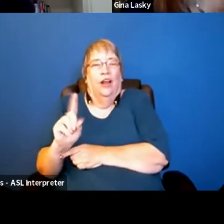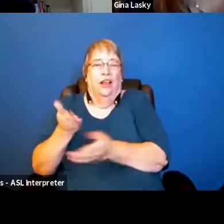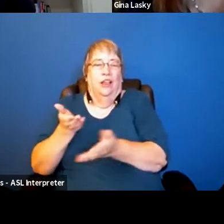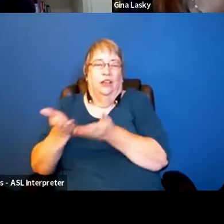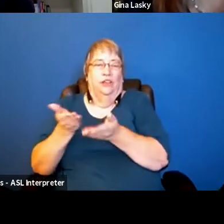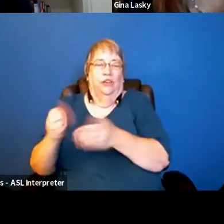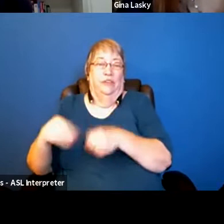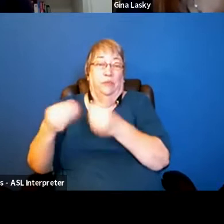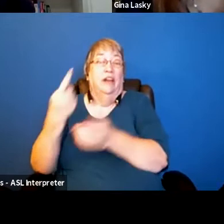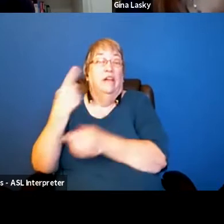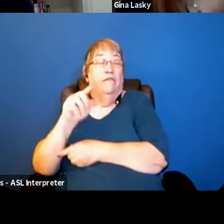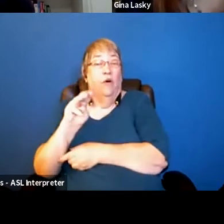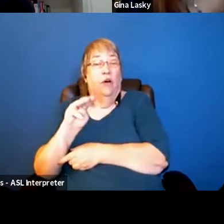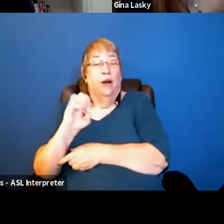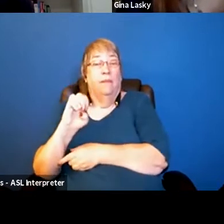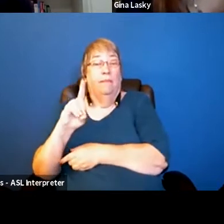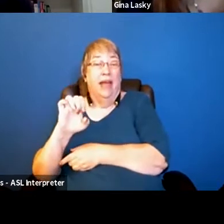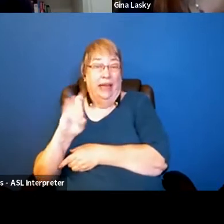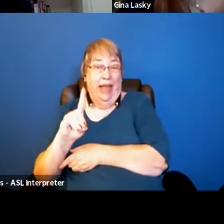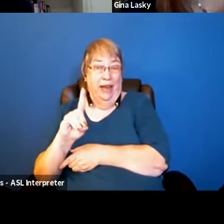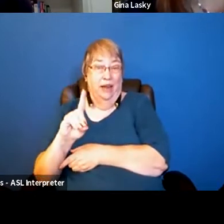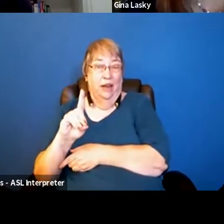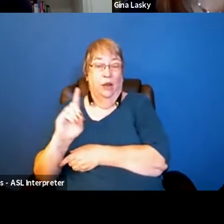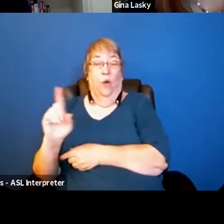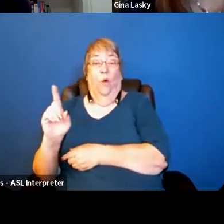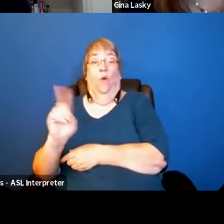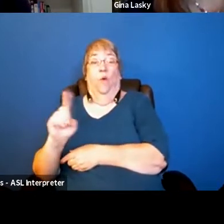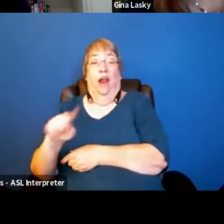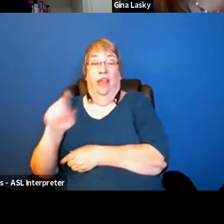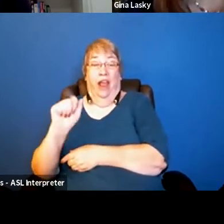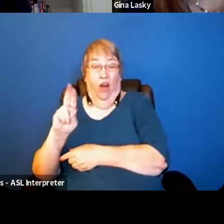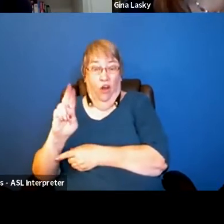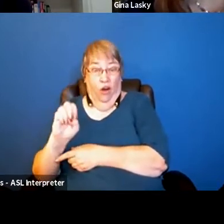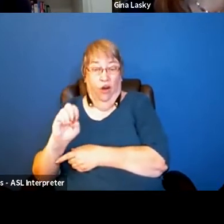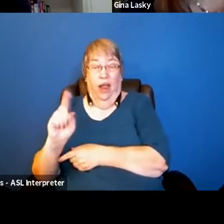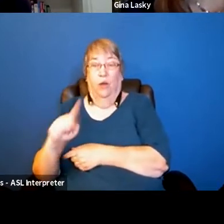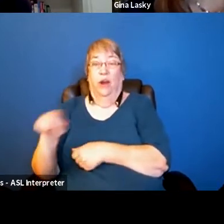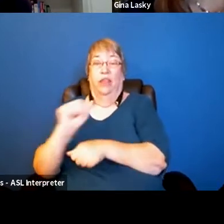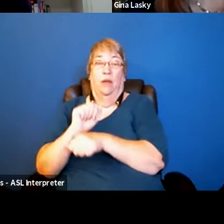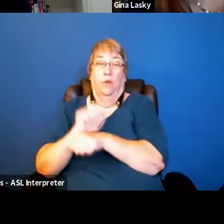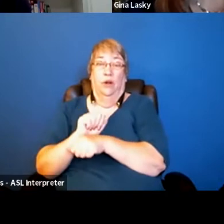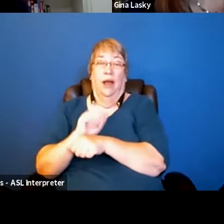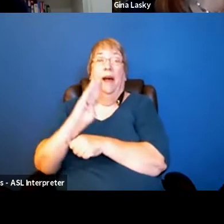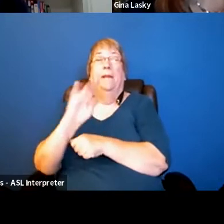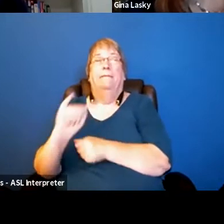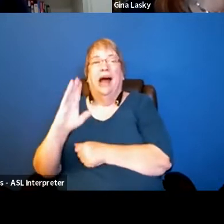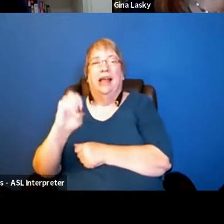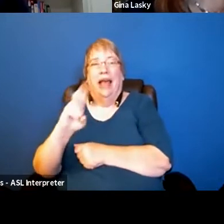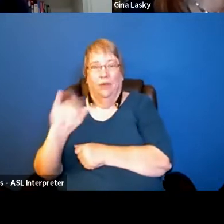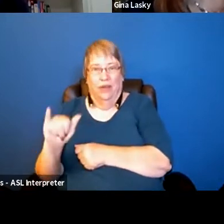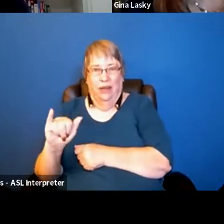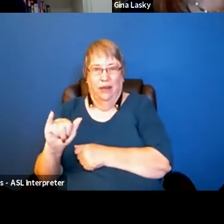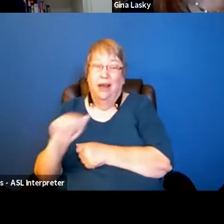Medicaid providers and service locations that are billing behavioral health service codes by county. Not all Medicaid providers bill behavioral